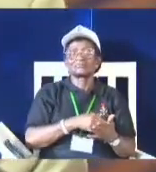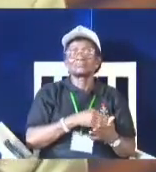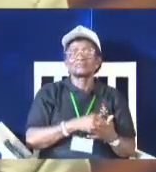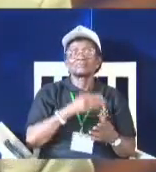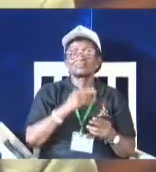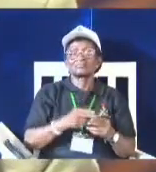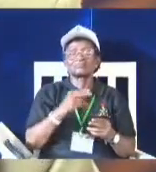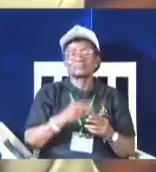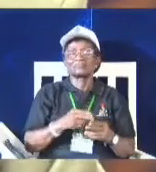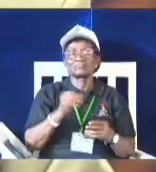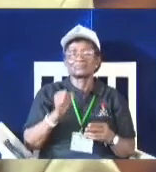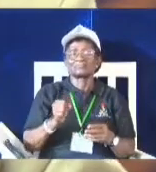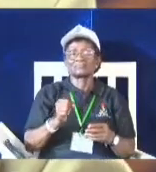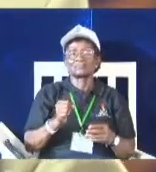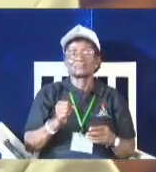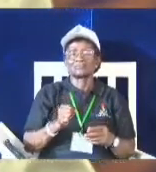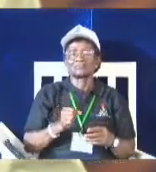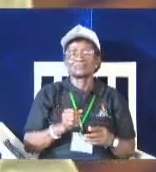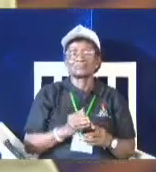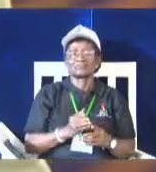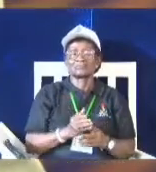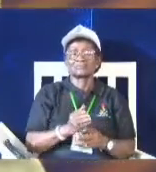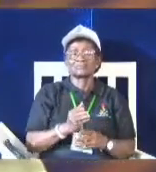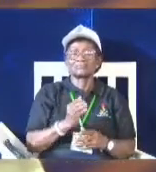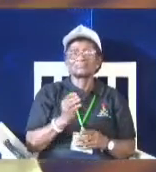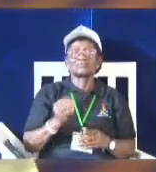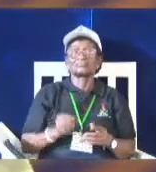because it's a true story anyway.